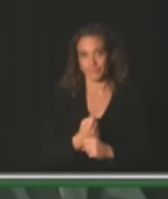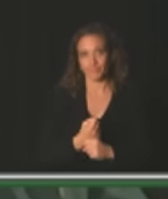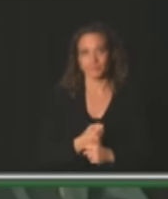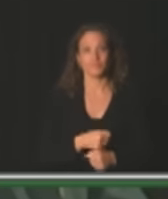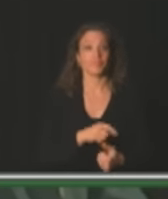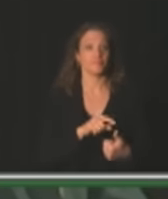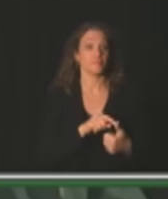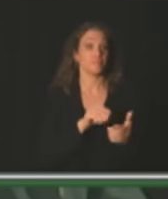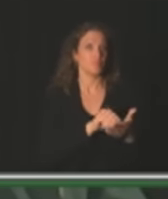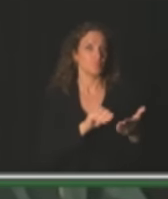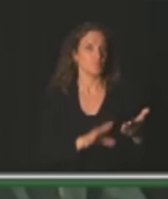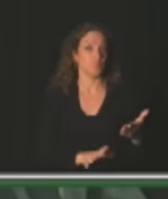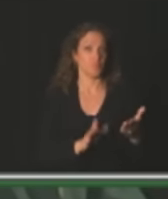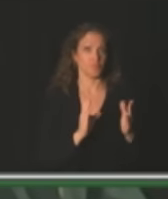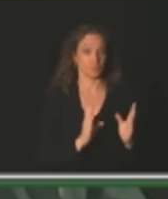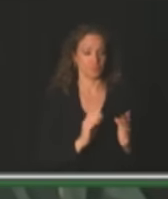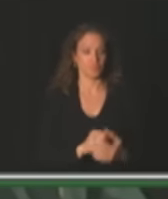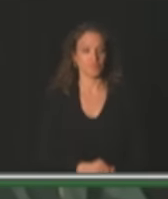Students: